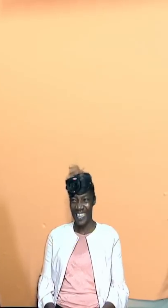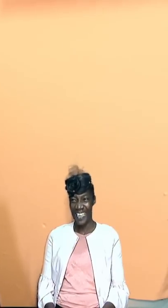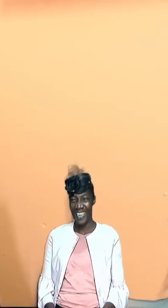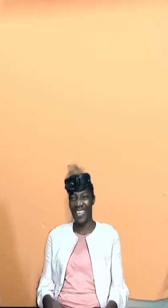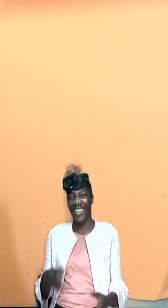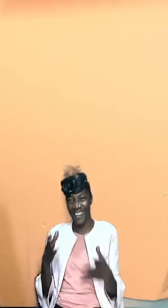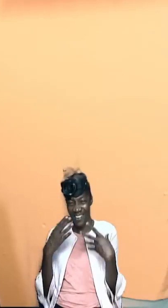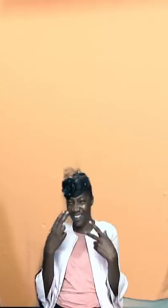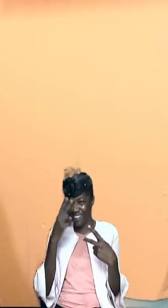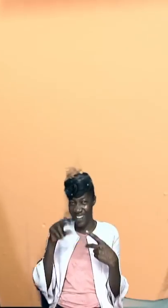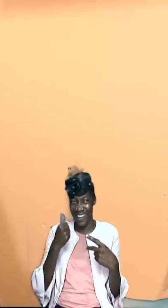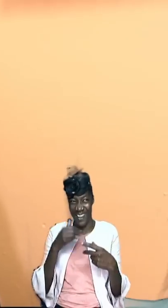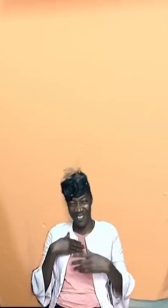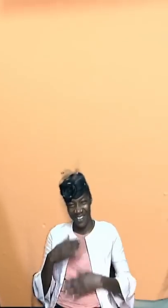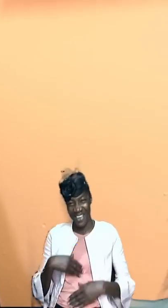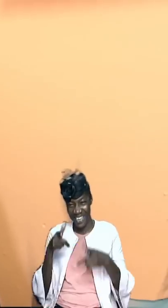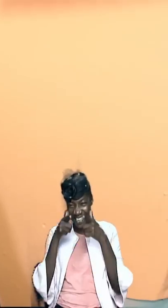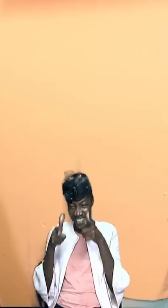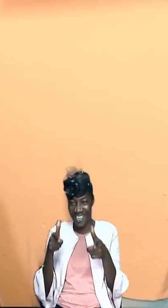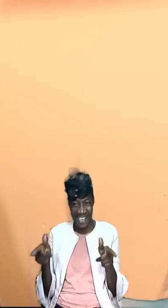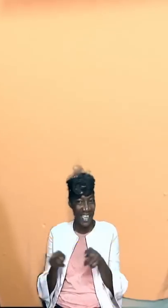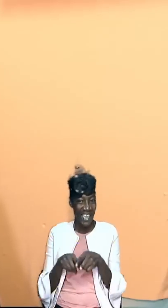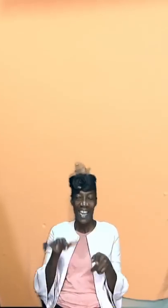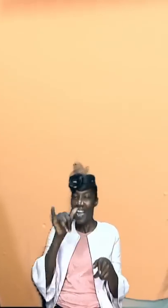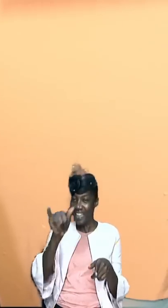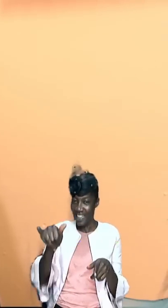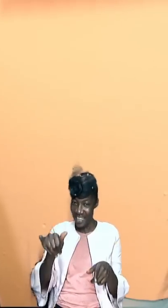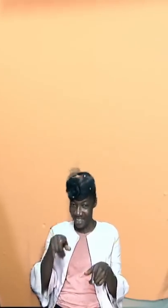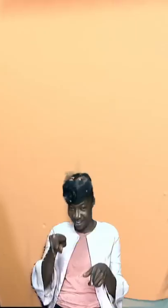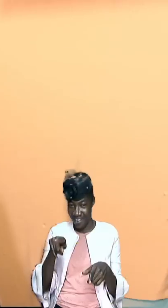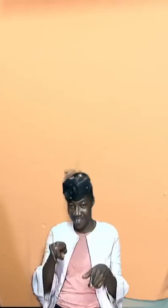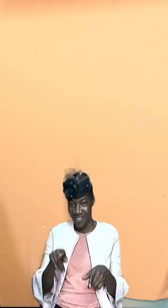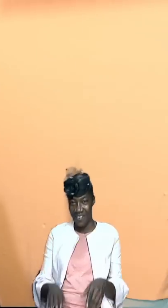like this, right? This is black. And